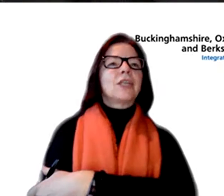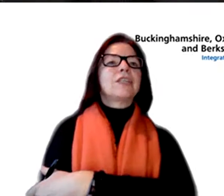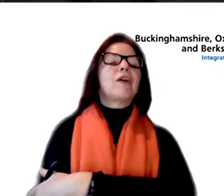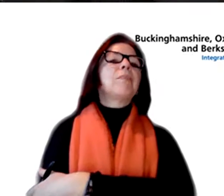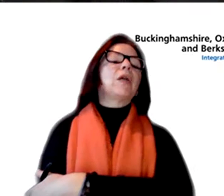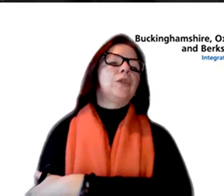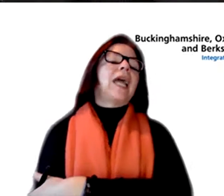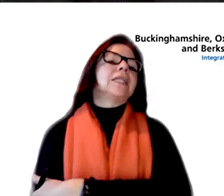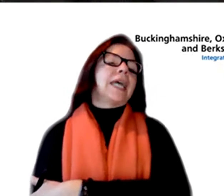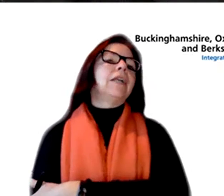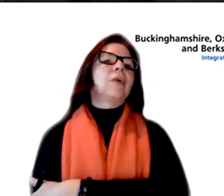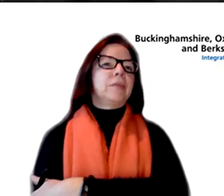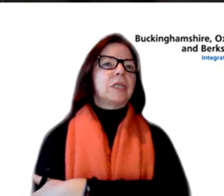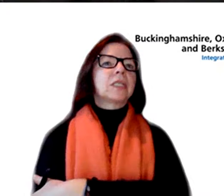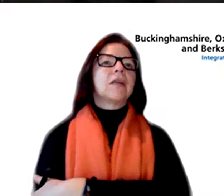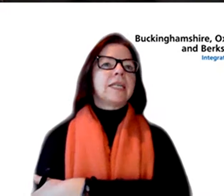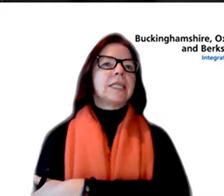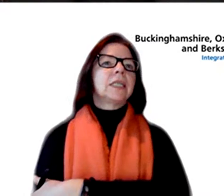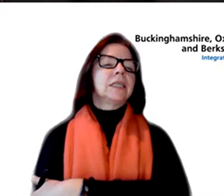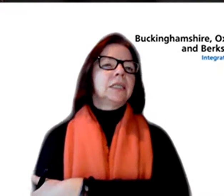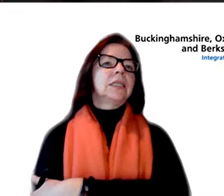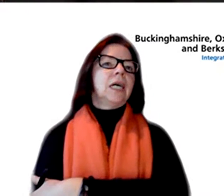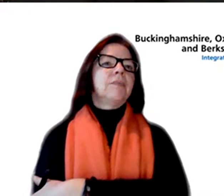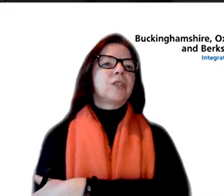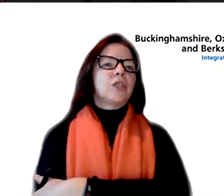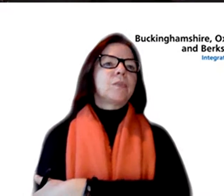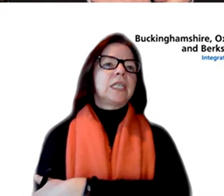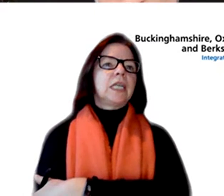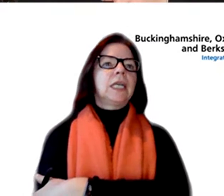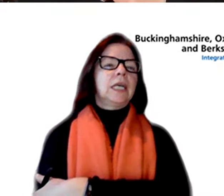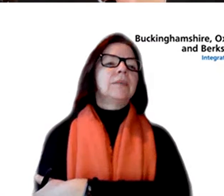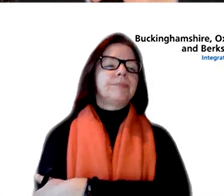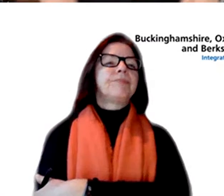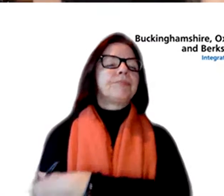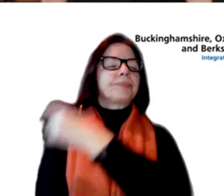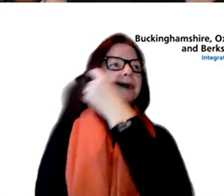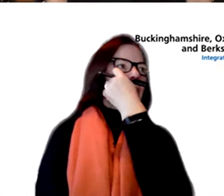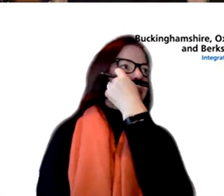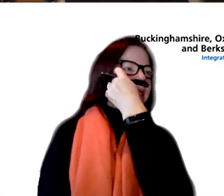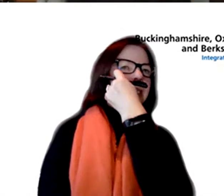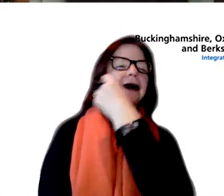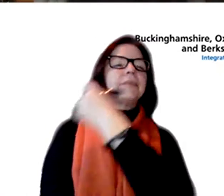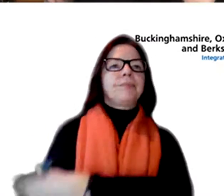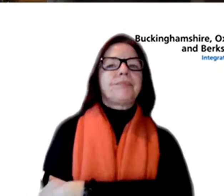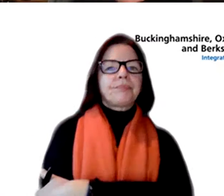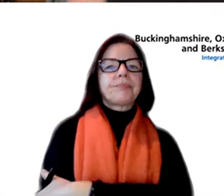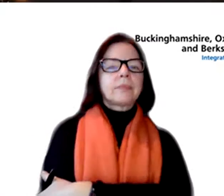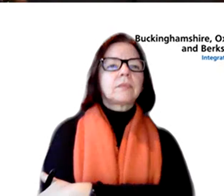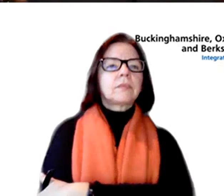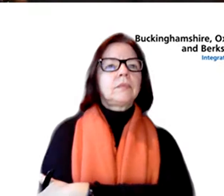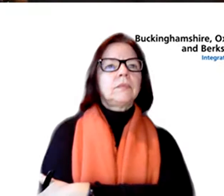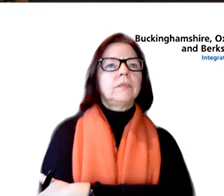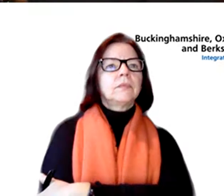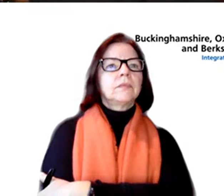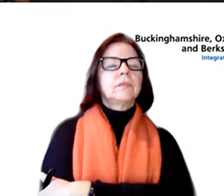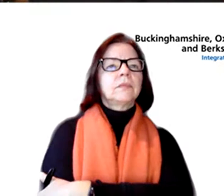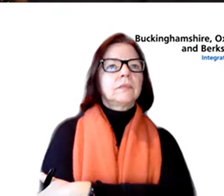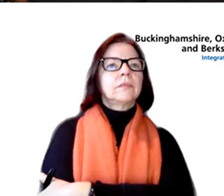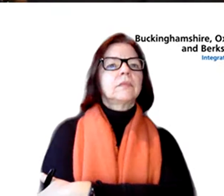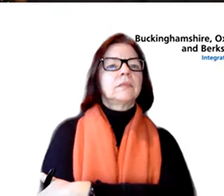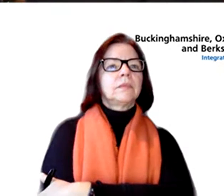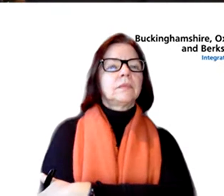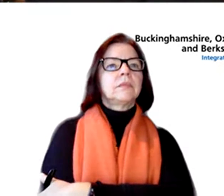Okay, so it's you can tailor it and personalize it to the particular and that's why that